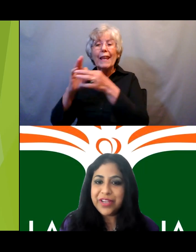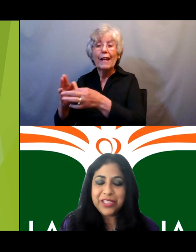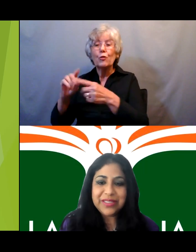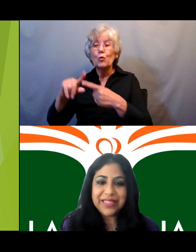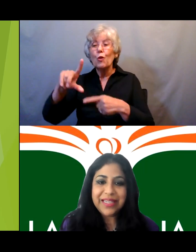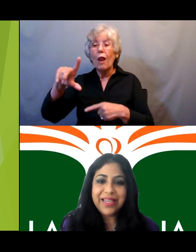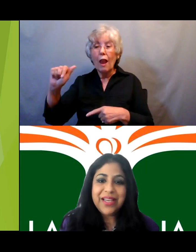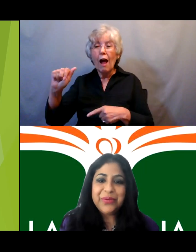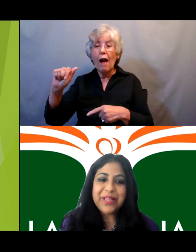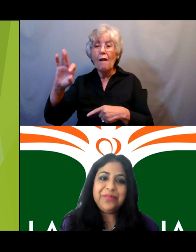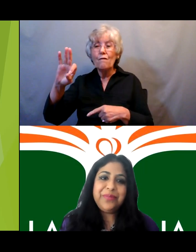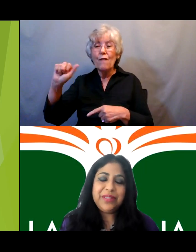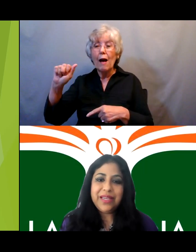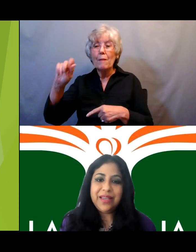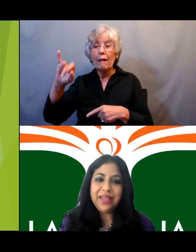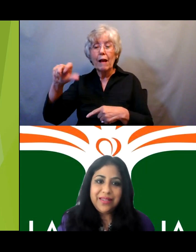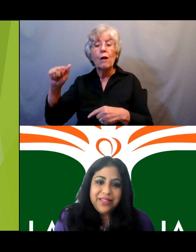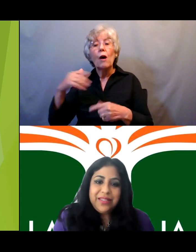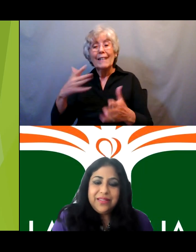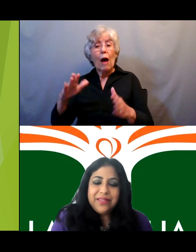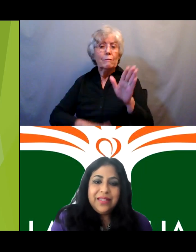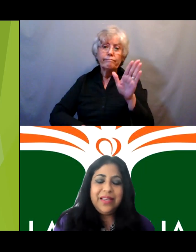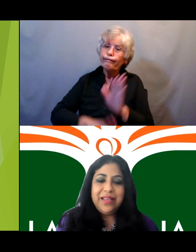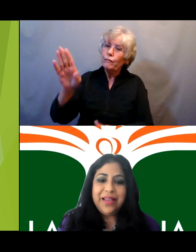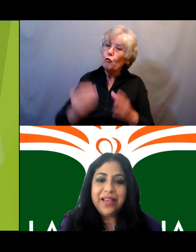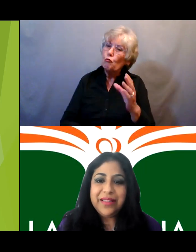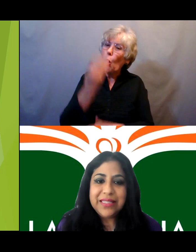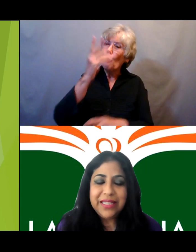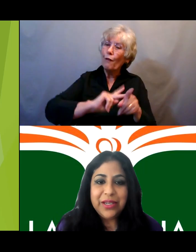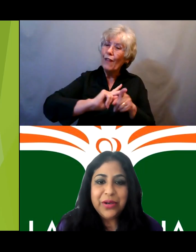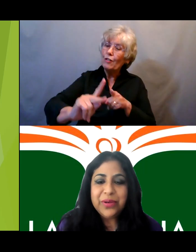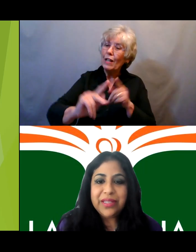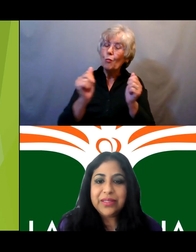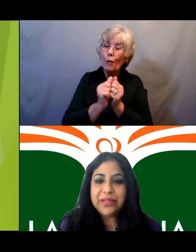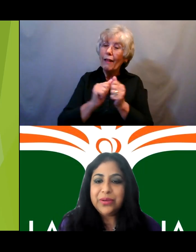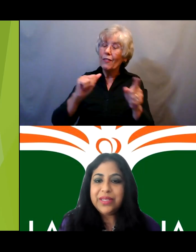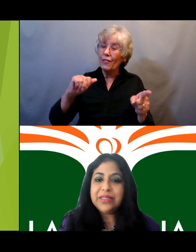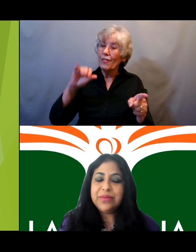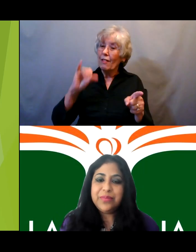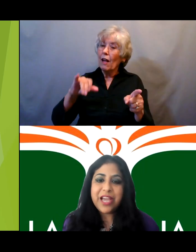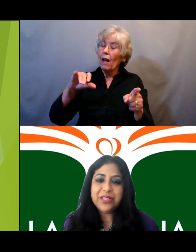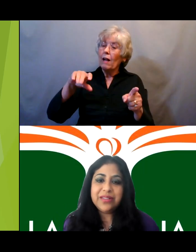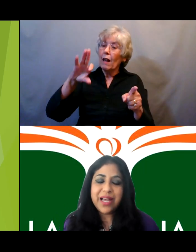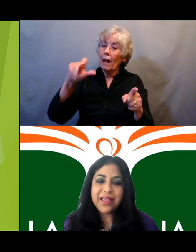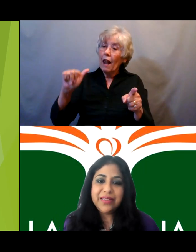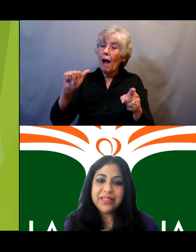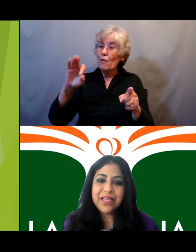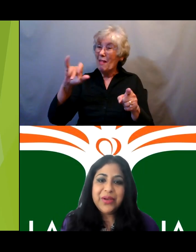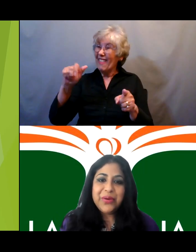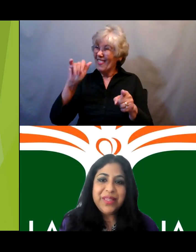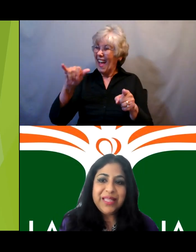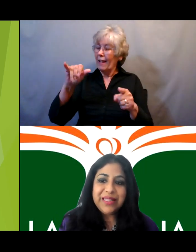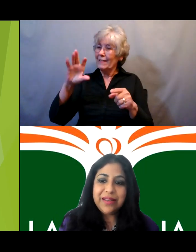grown professionally with La Familia, and he is the CEO. And so his passion